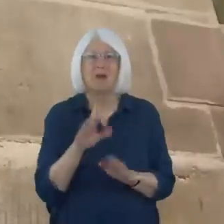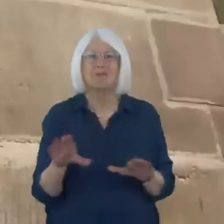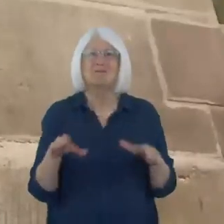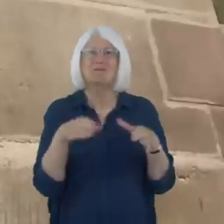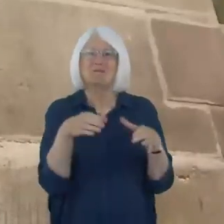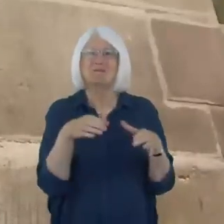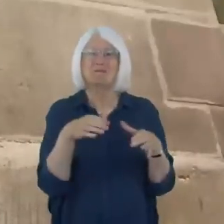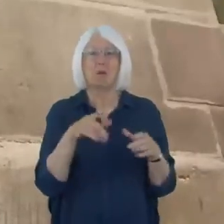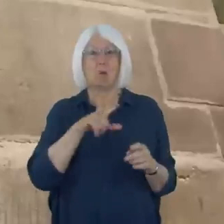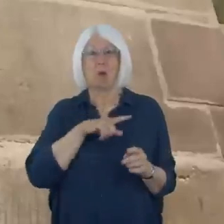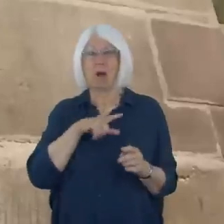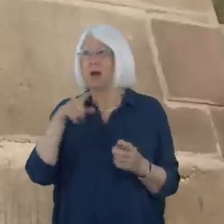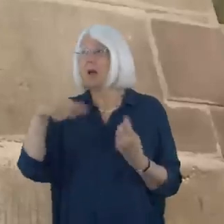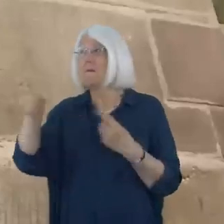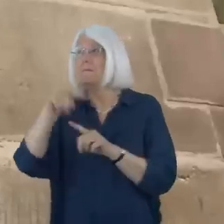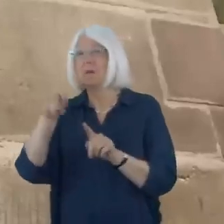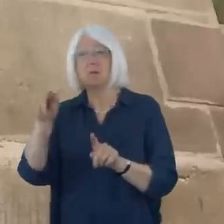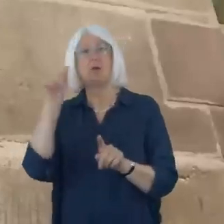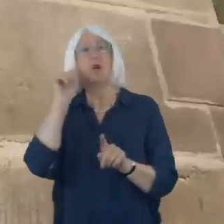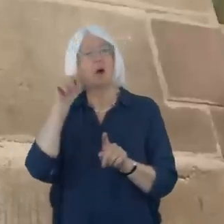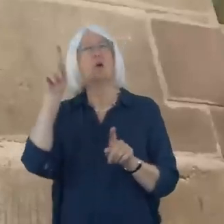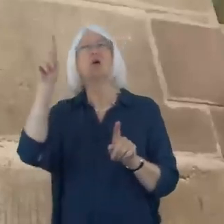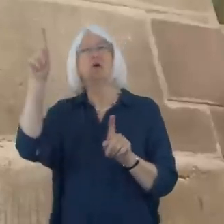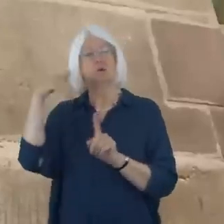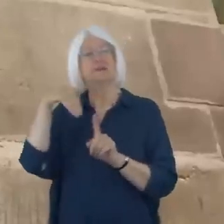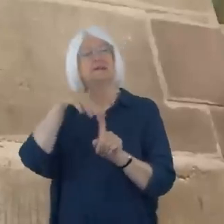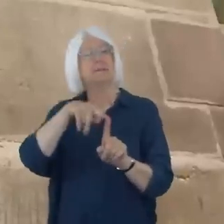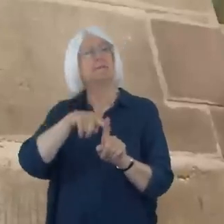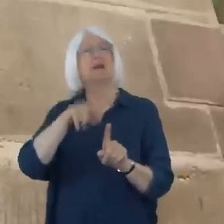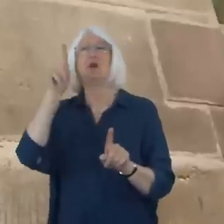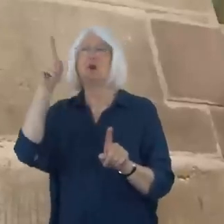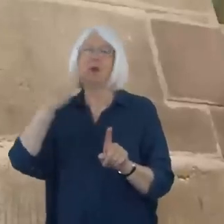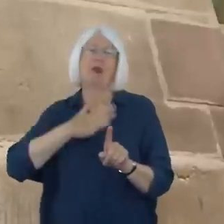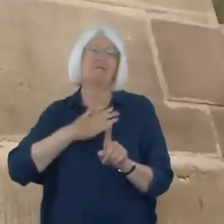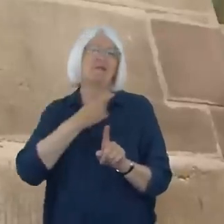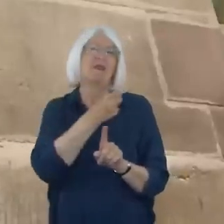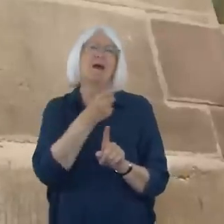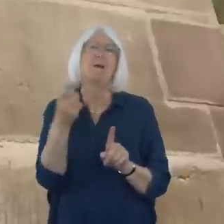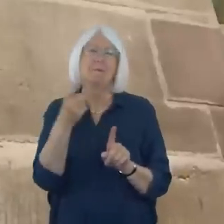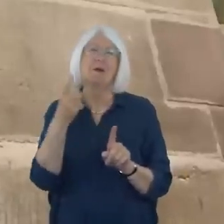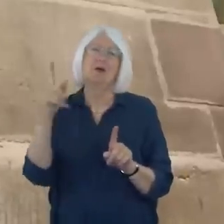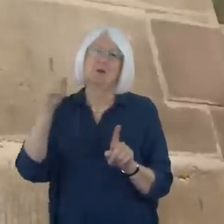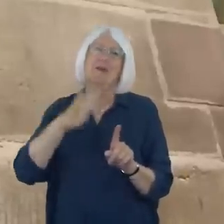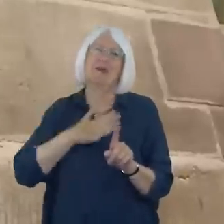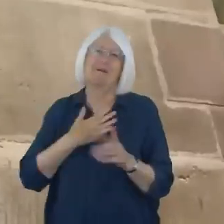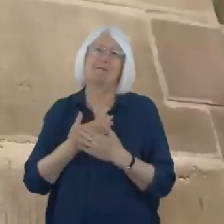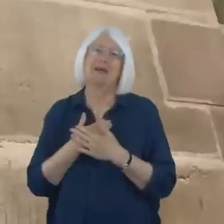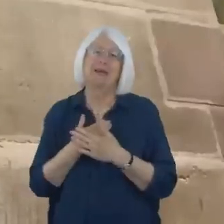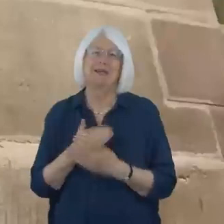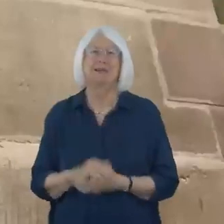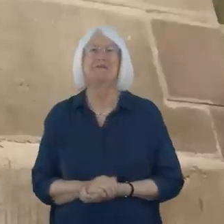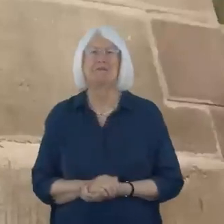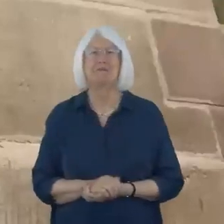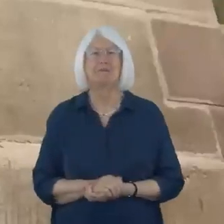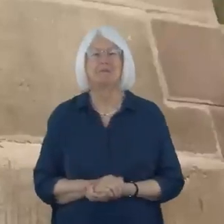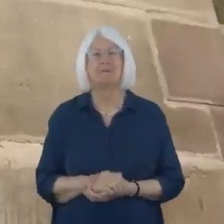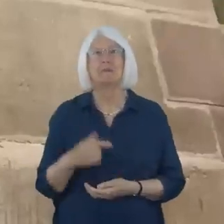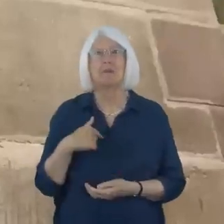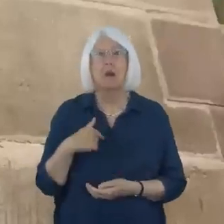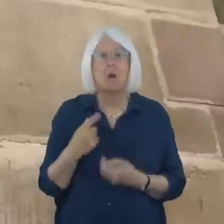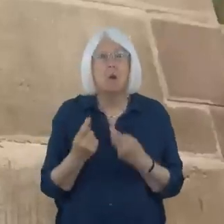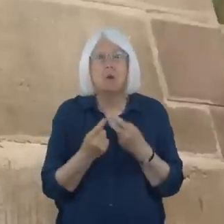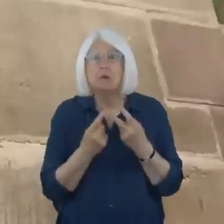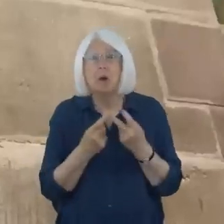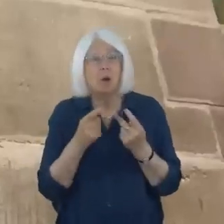that the world may know that you have sent me and have loved them even as you have loved me. Father, I desire